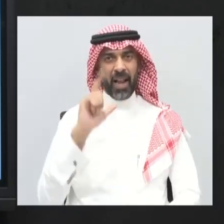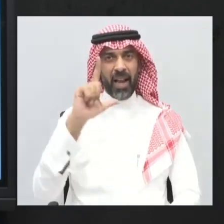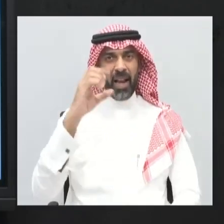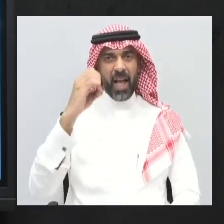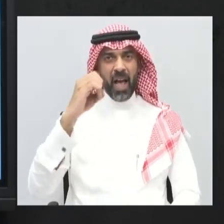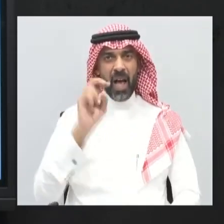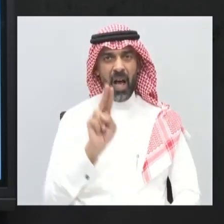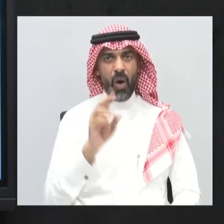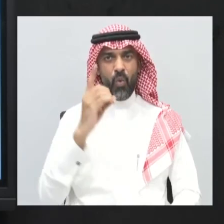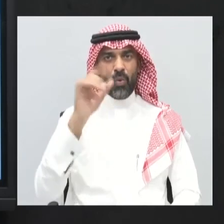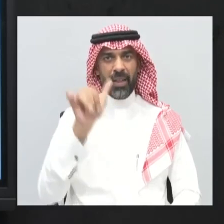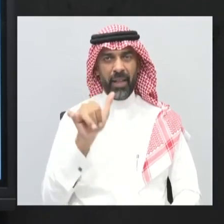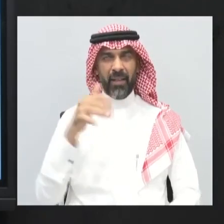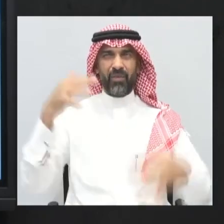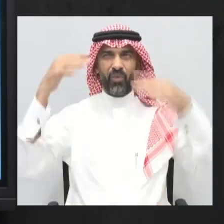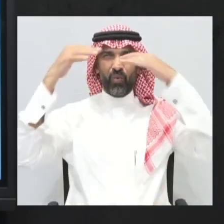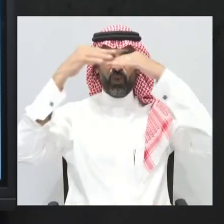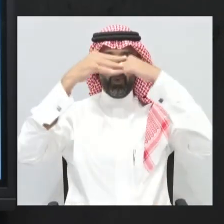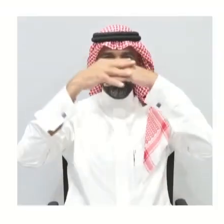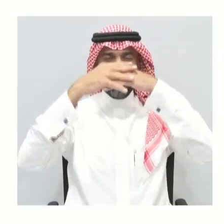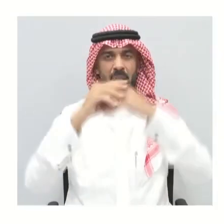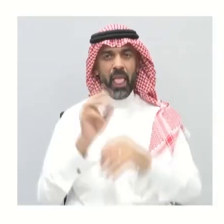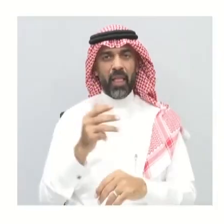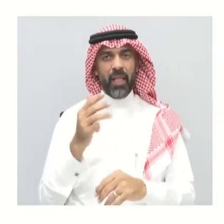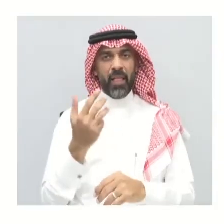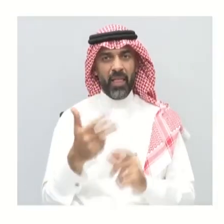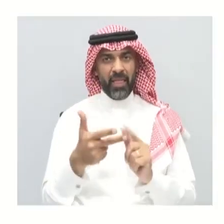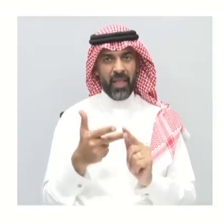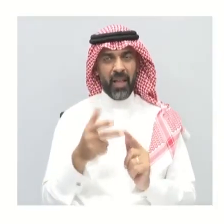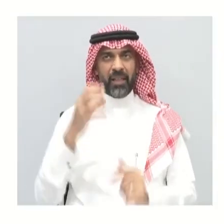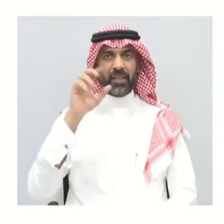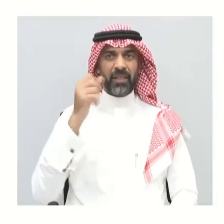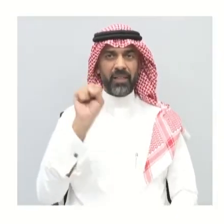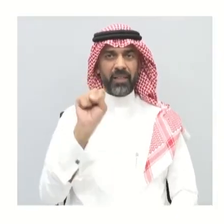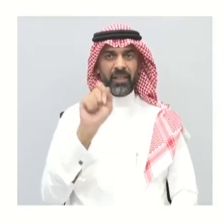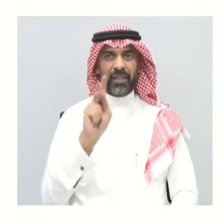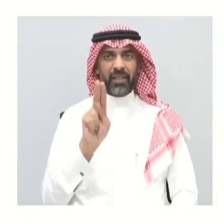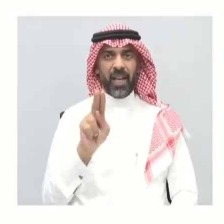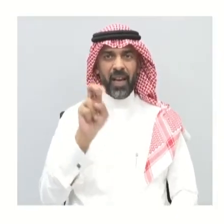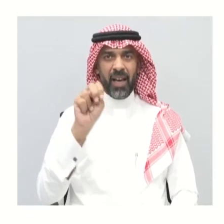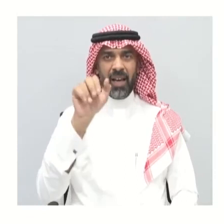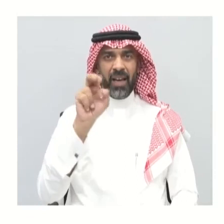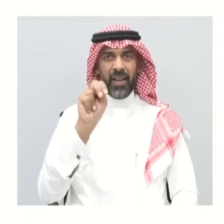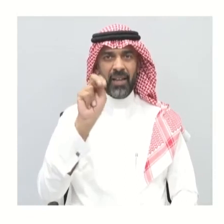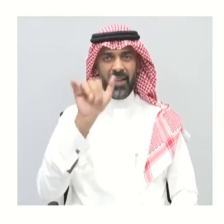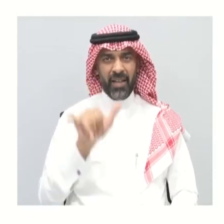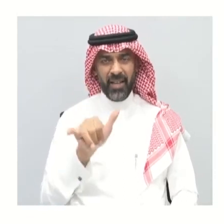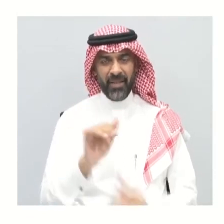Right? Can you say them? Excellent. Also, I can say what the weather is like